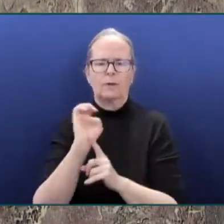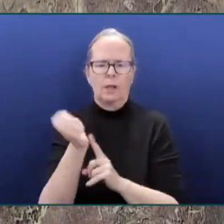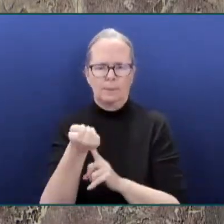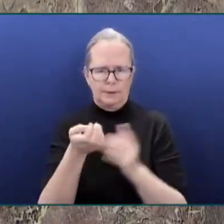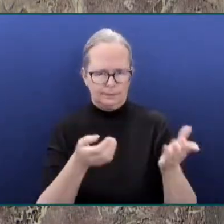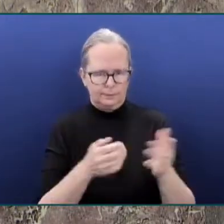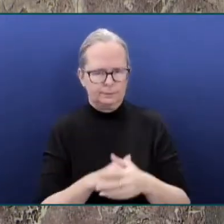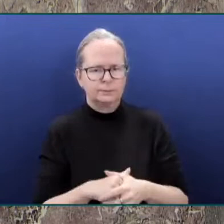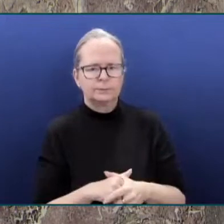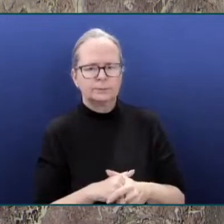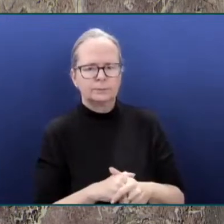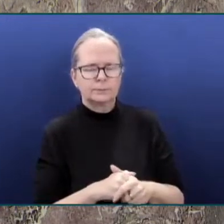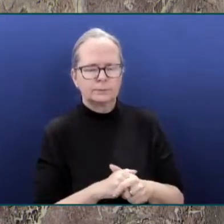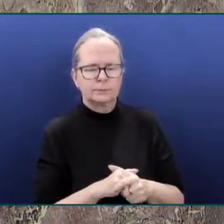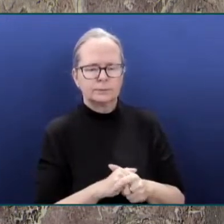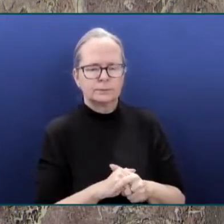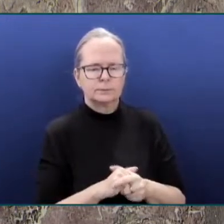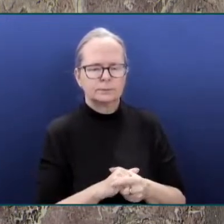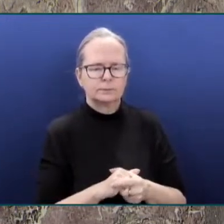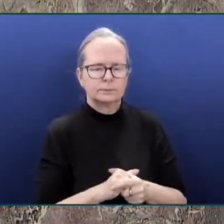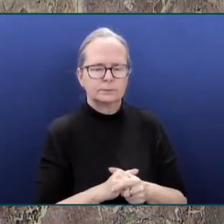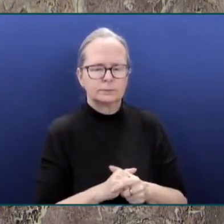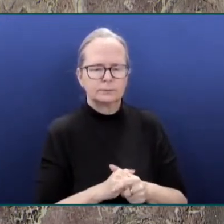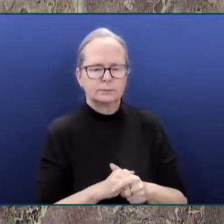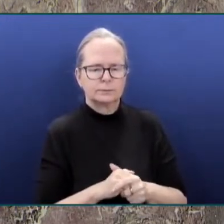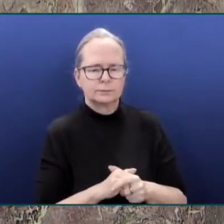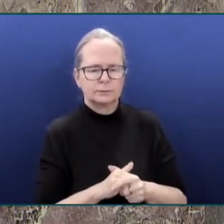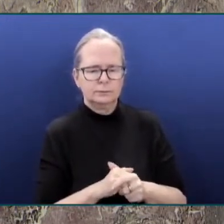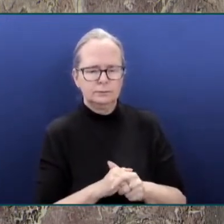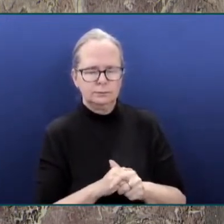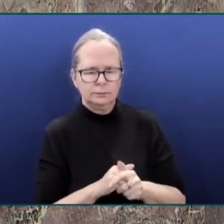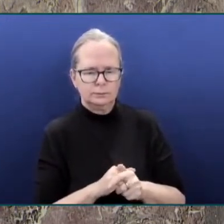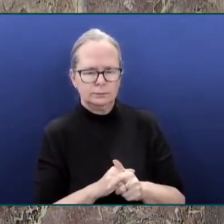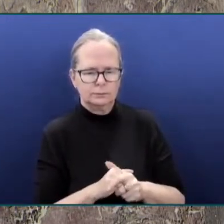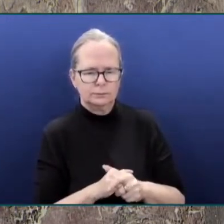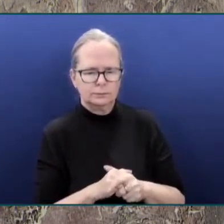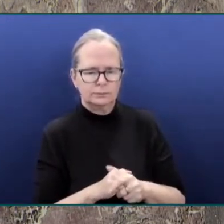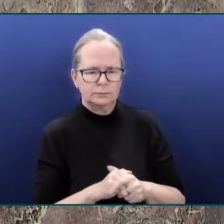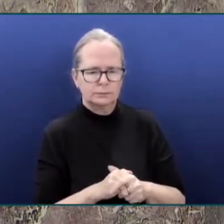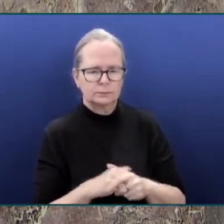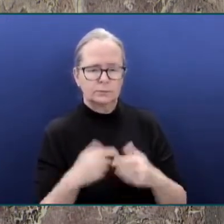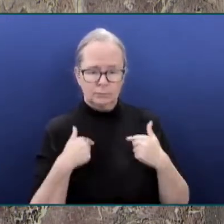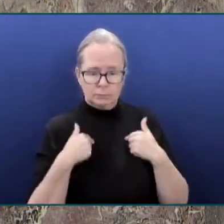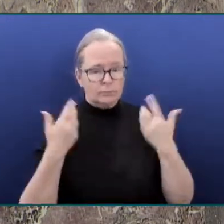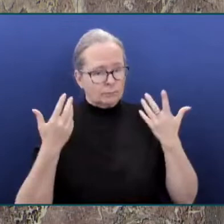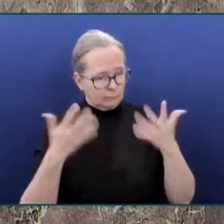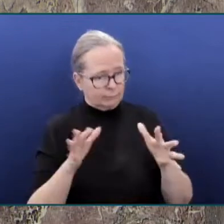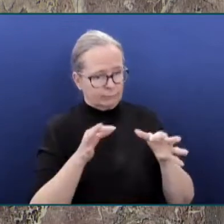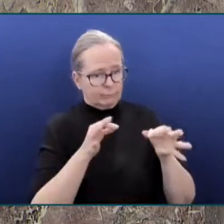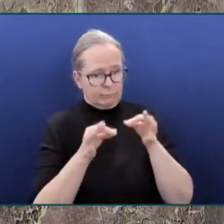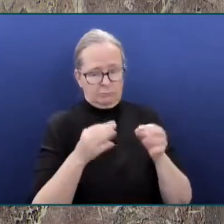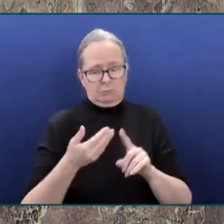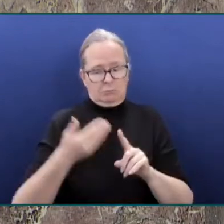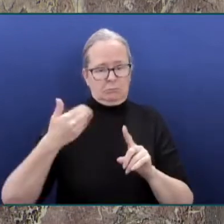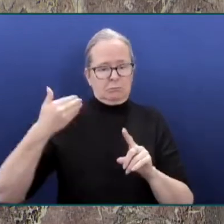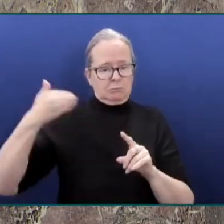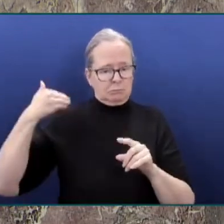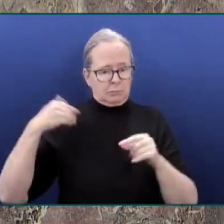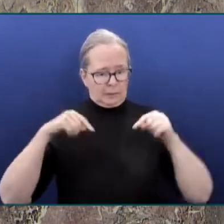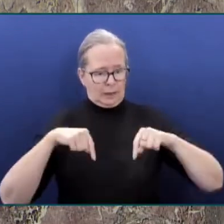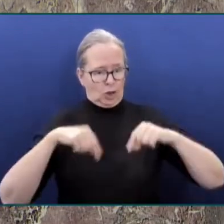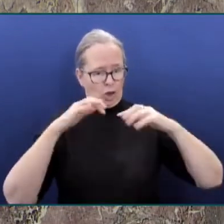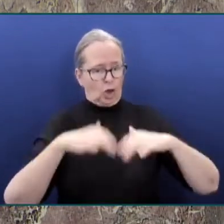Thank you very much, Honourable Speaker. And as I've explained previously in this House, as well as